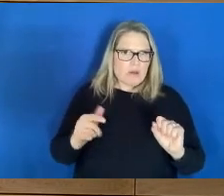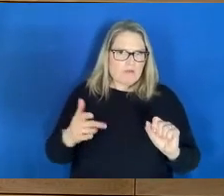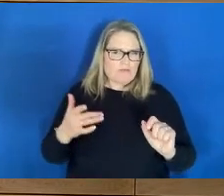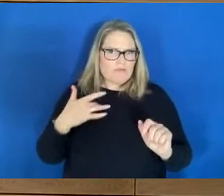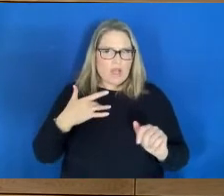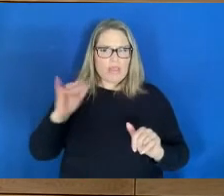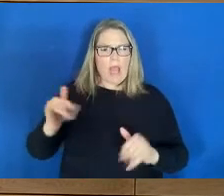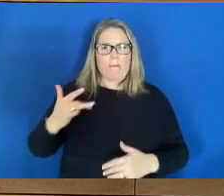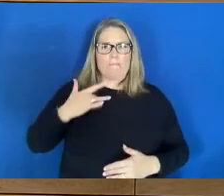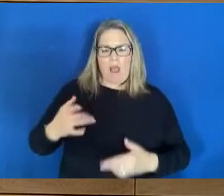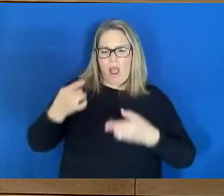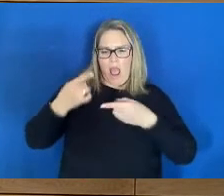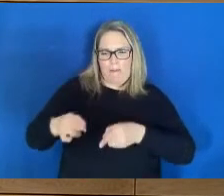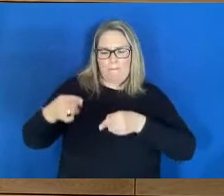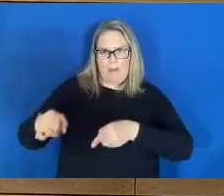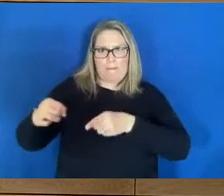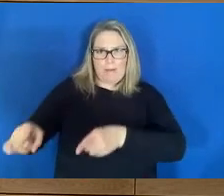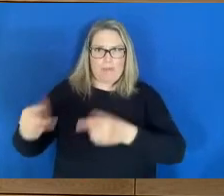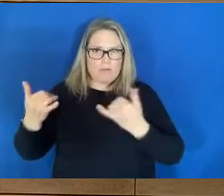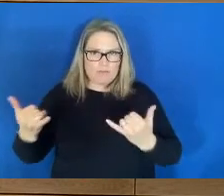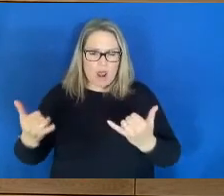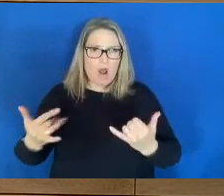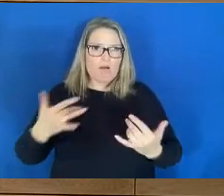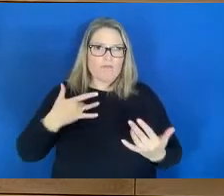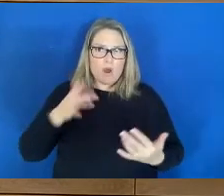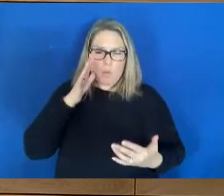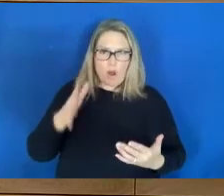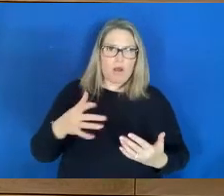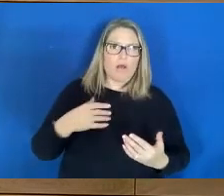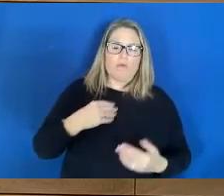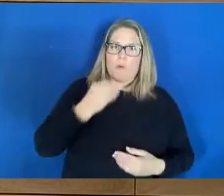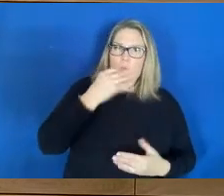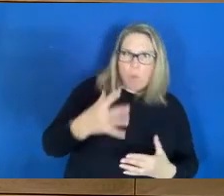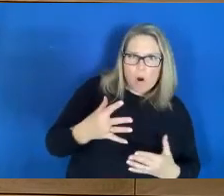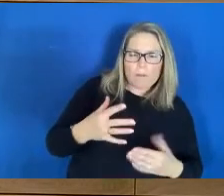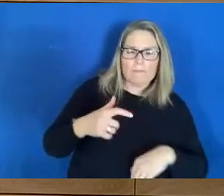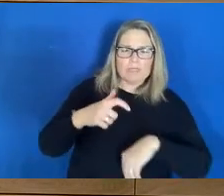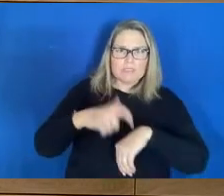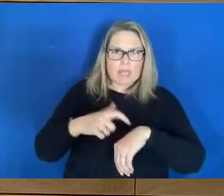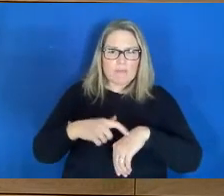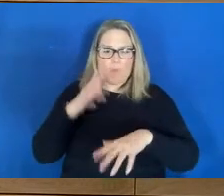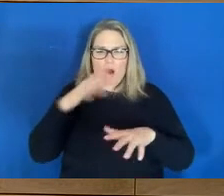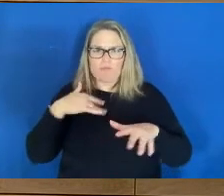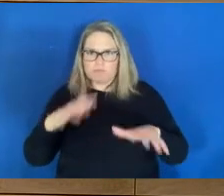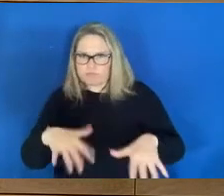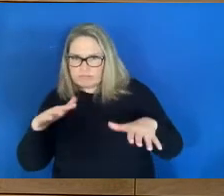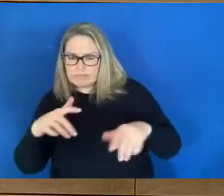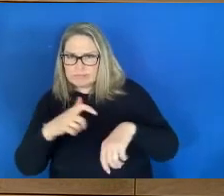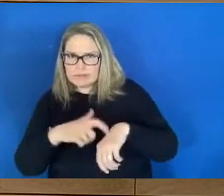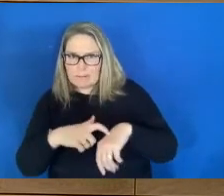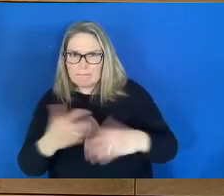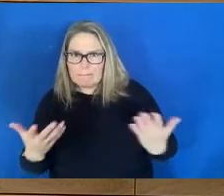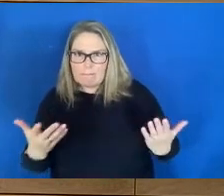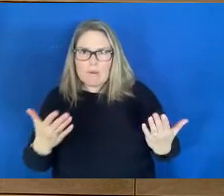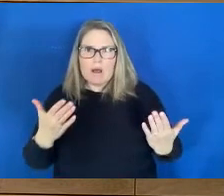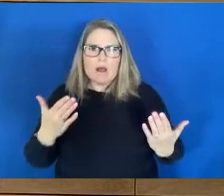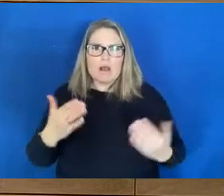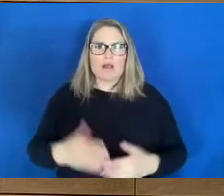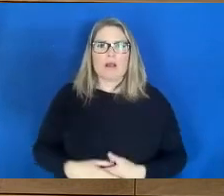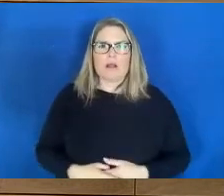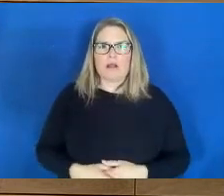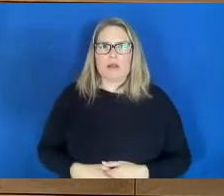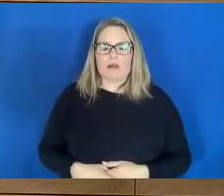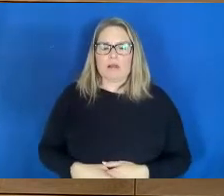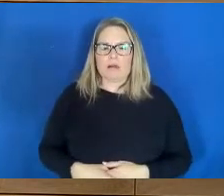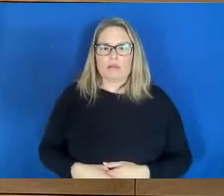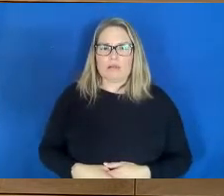trends, a particularly bad season, something in line with what we've seen? I know it's a bit hard to know for sure, but I guess based